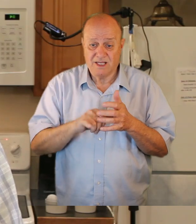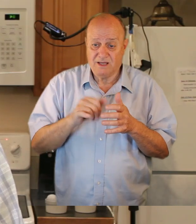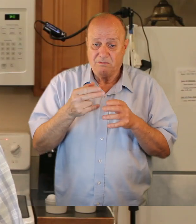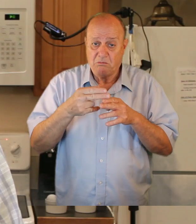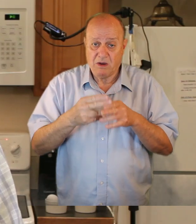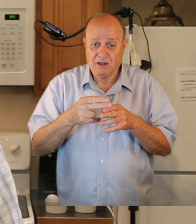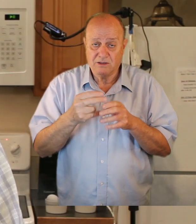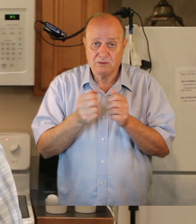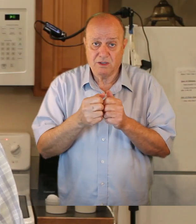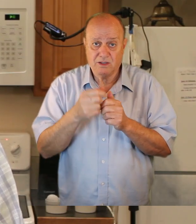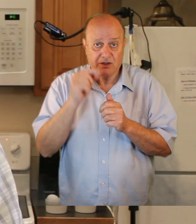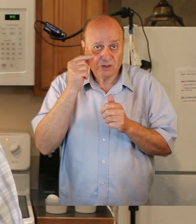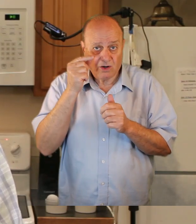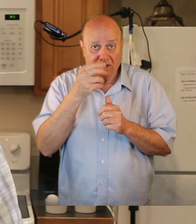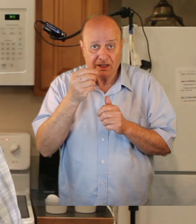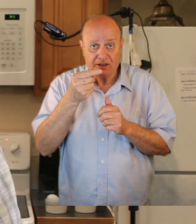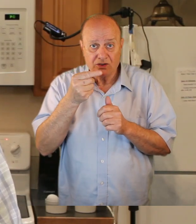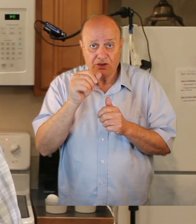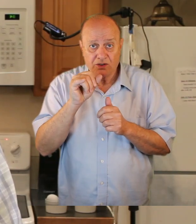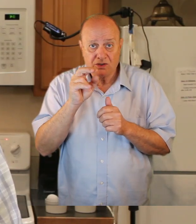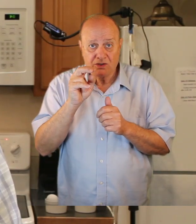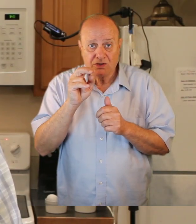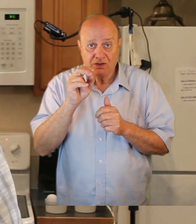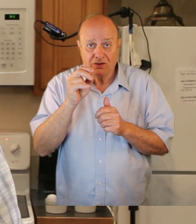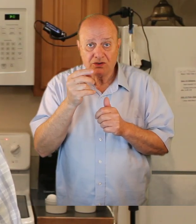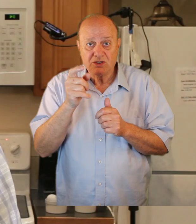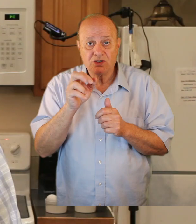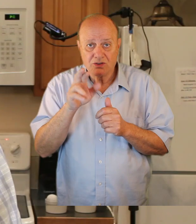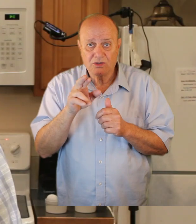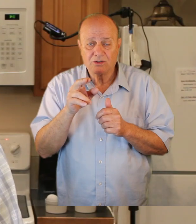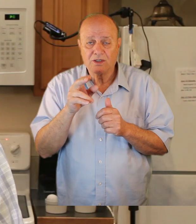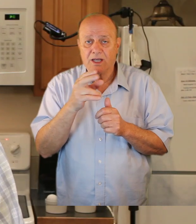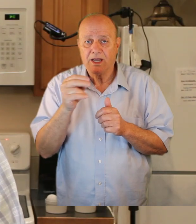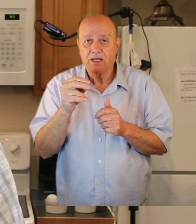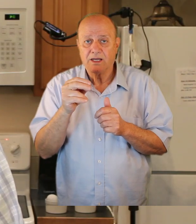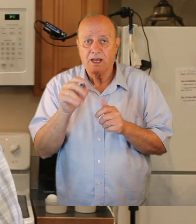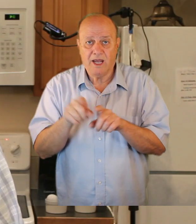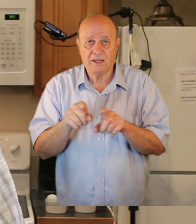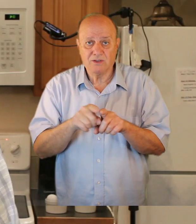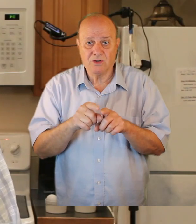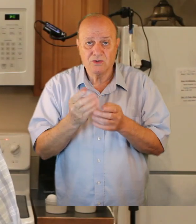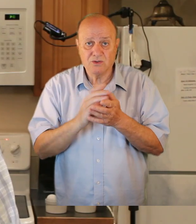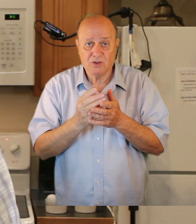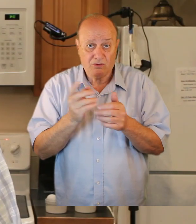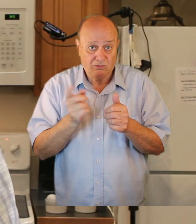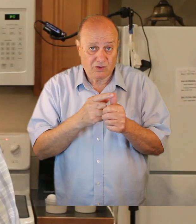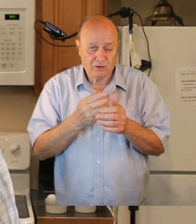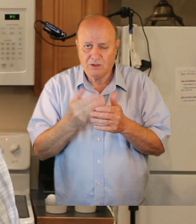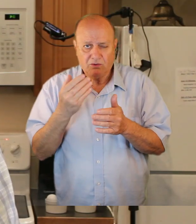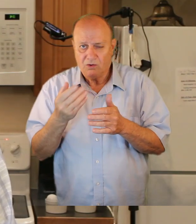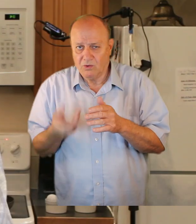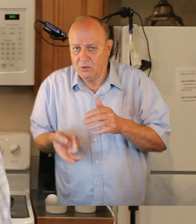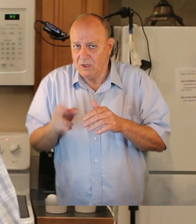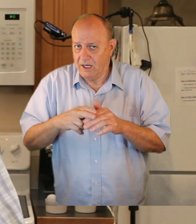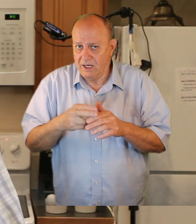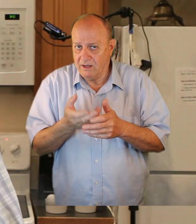the balance between the garlic and ginger, and it has just a tiny bit of turmeric in it. And as those toast together first in the